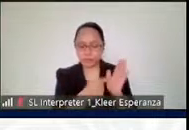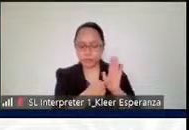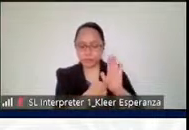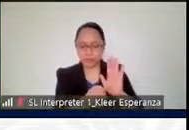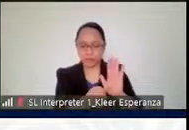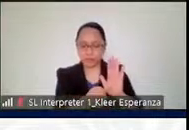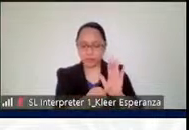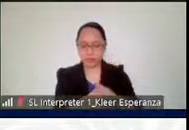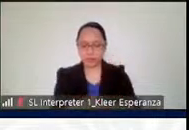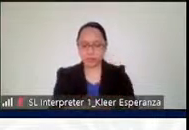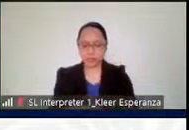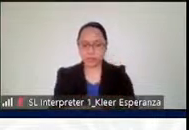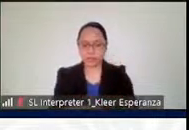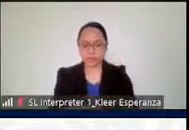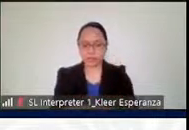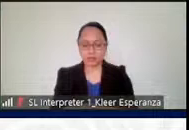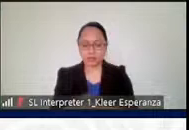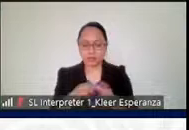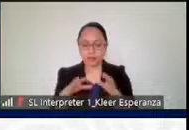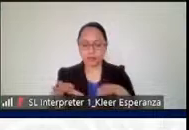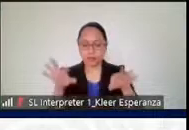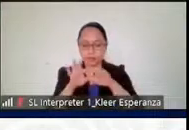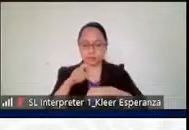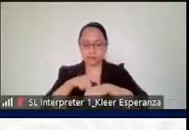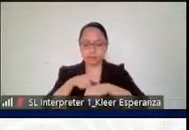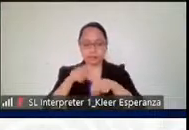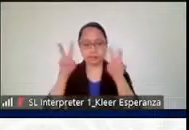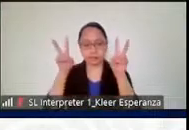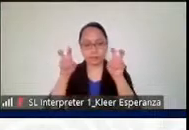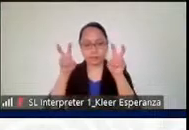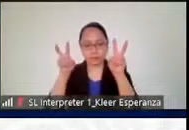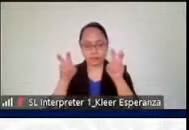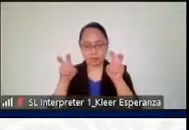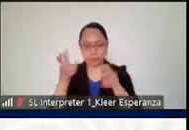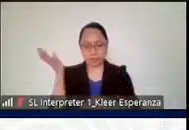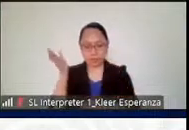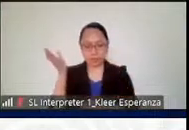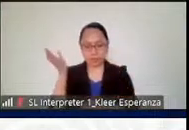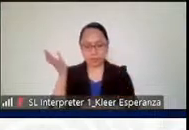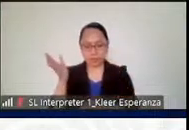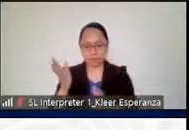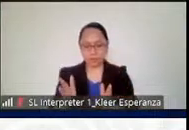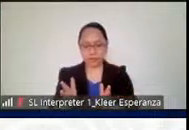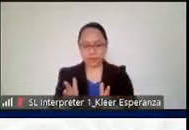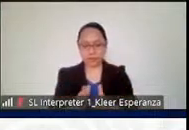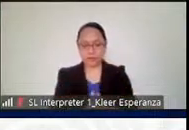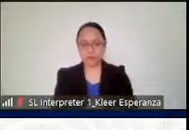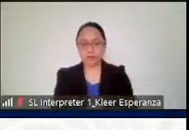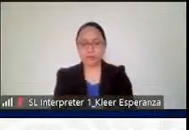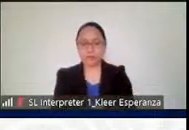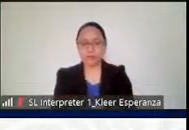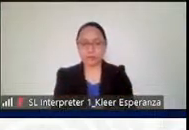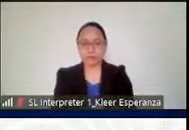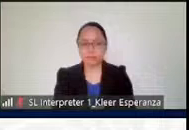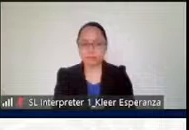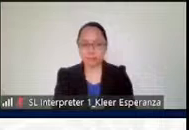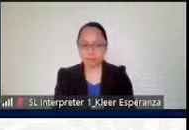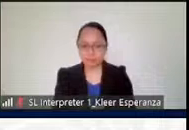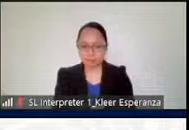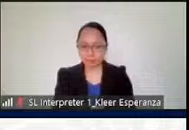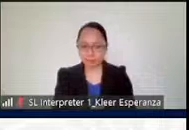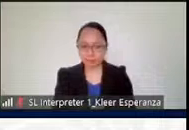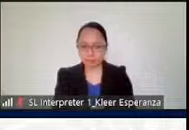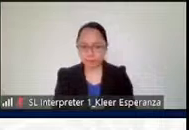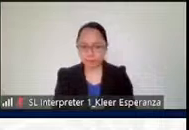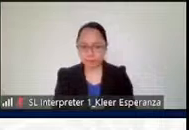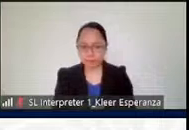lines comprising the ugayam are traditionally crafted and sung extemporaneously by the chanter within the context